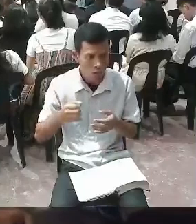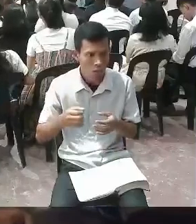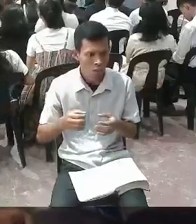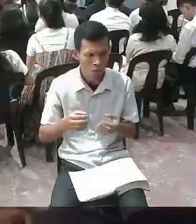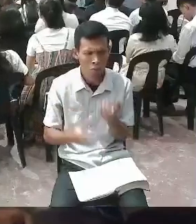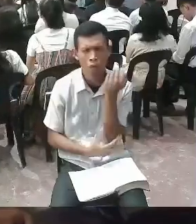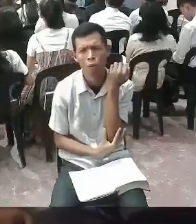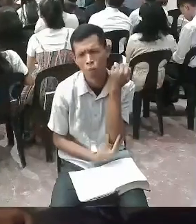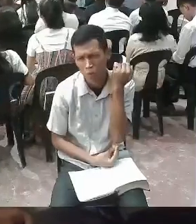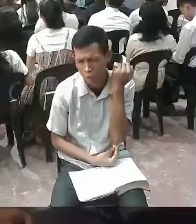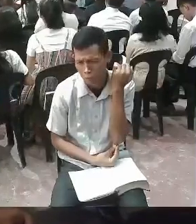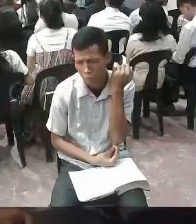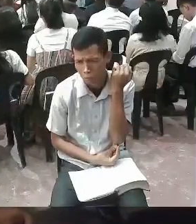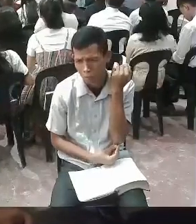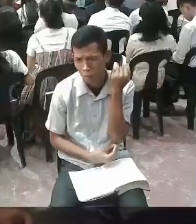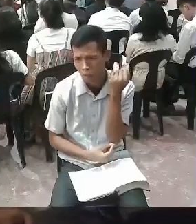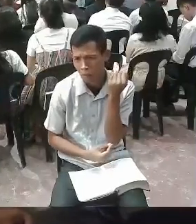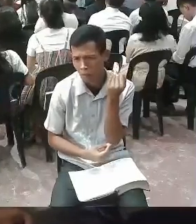crime,